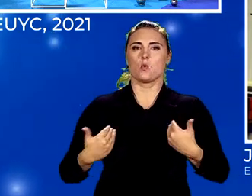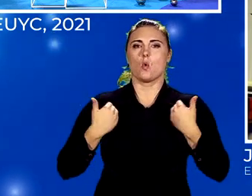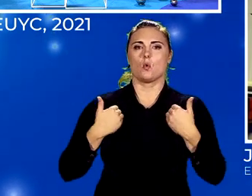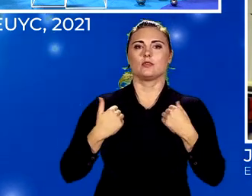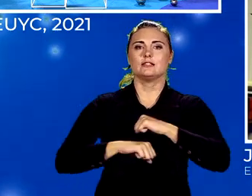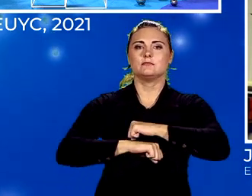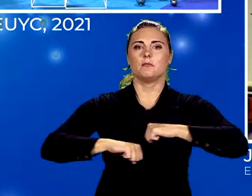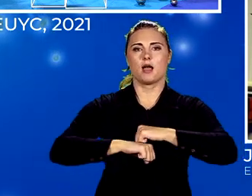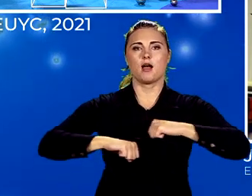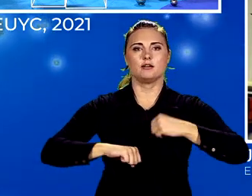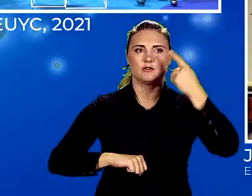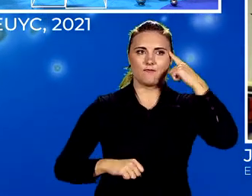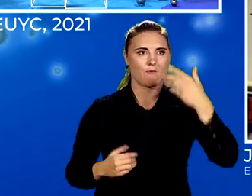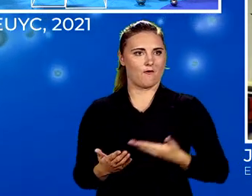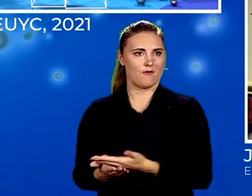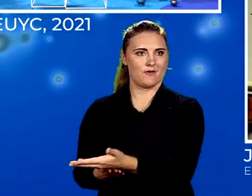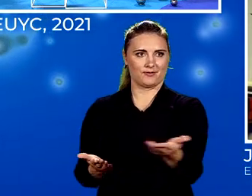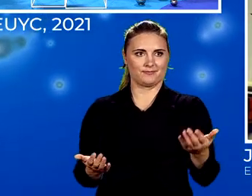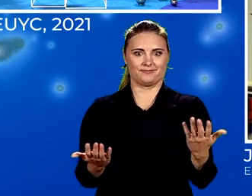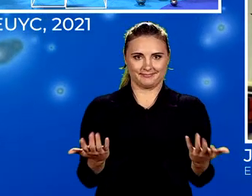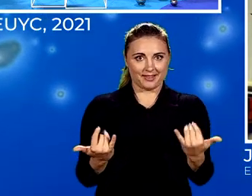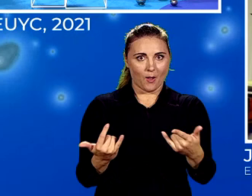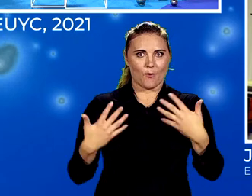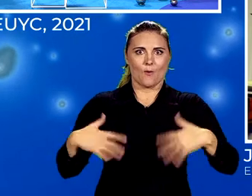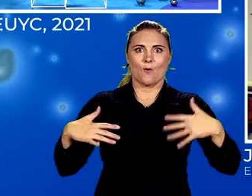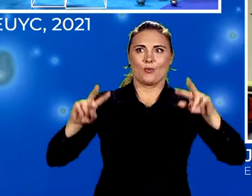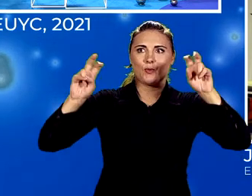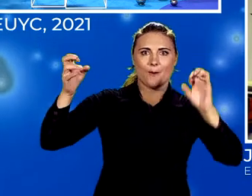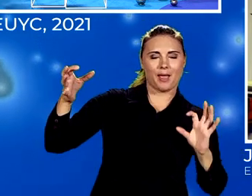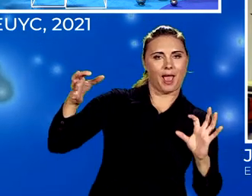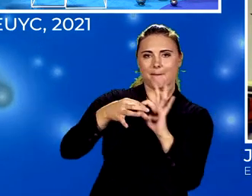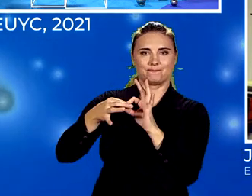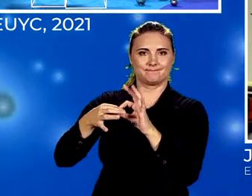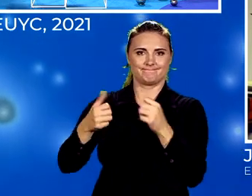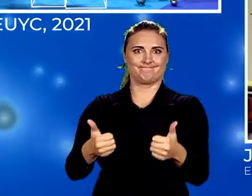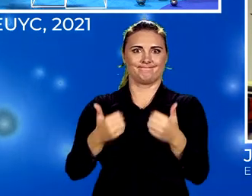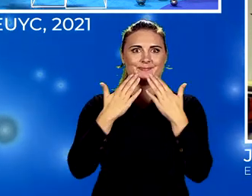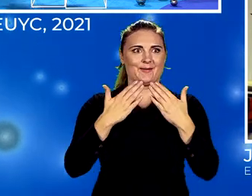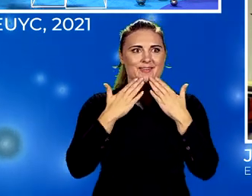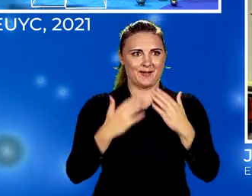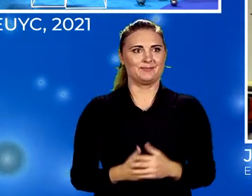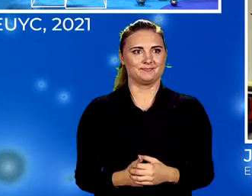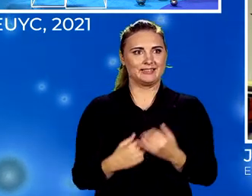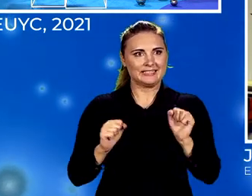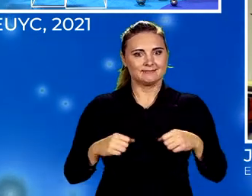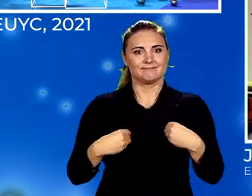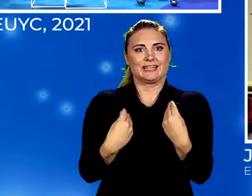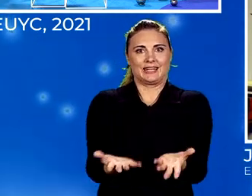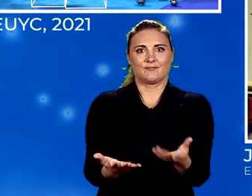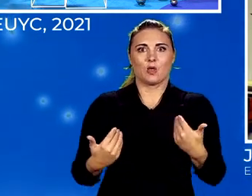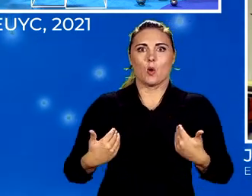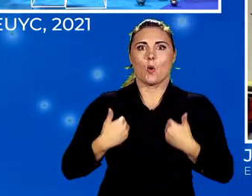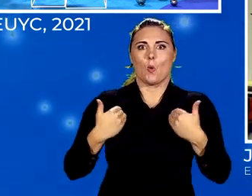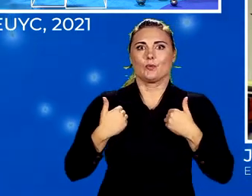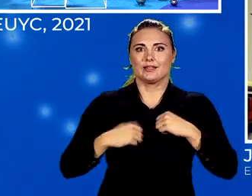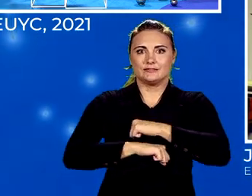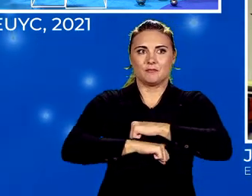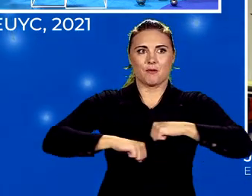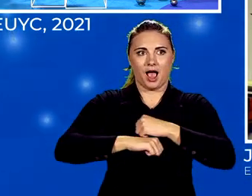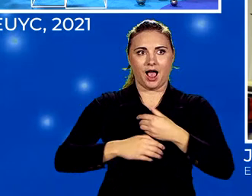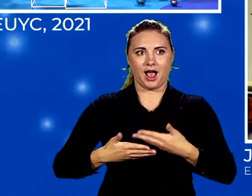was the theme of this current cycle, is that we have a commitment to provide youth spaces for young people, but also with